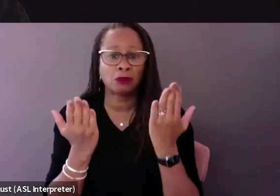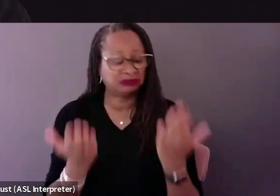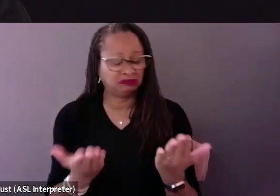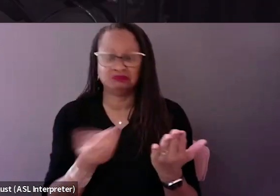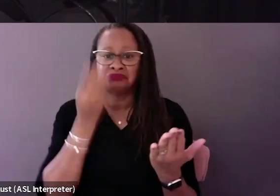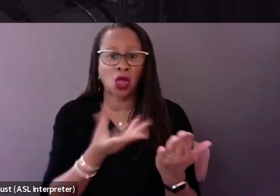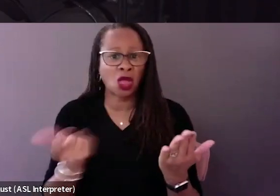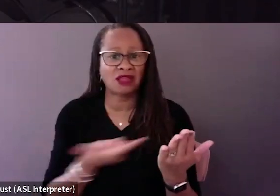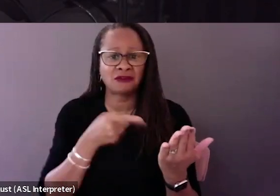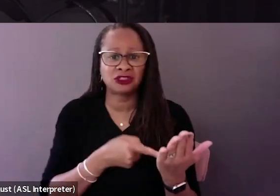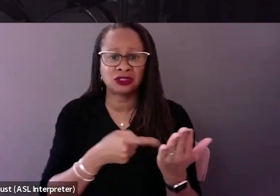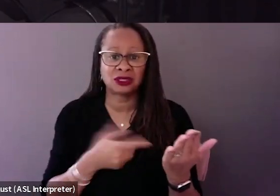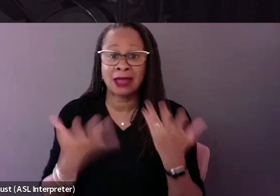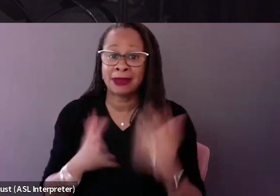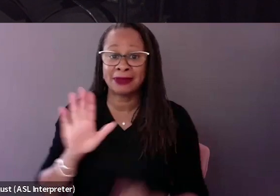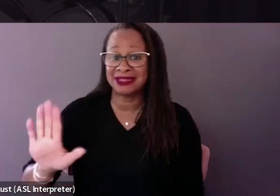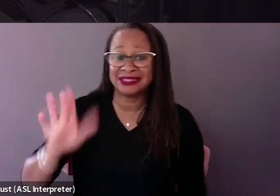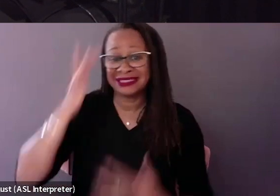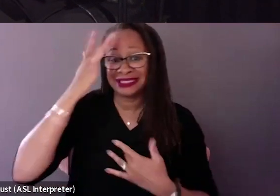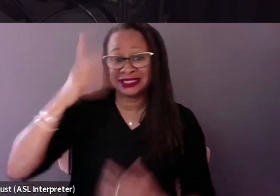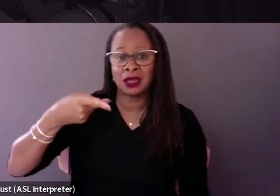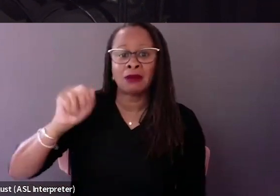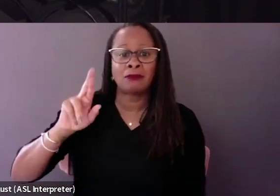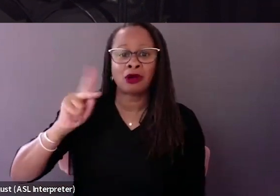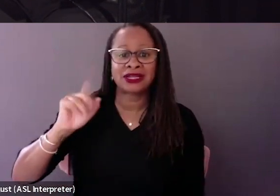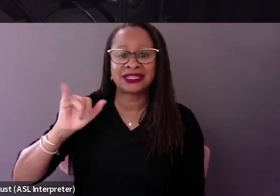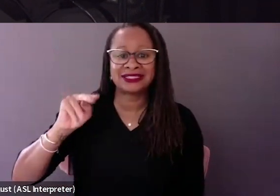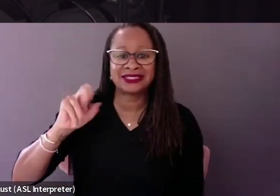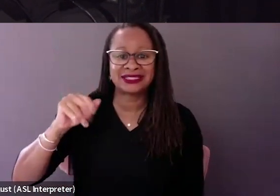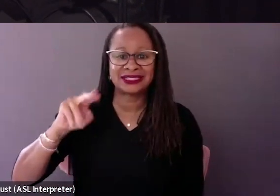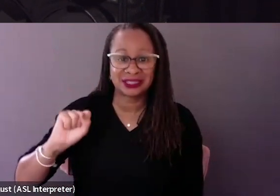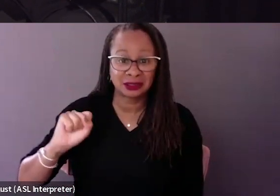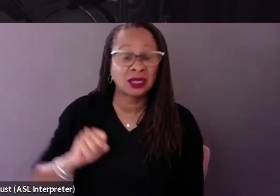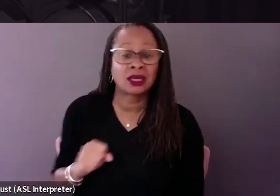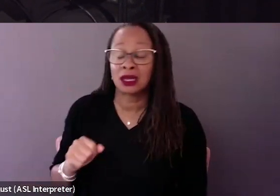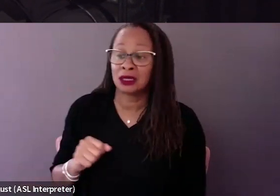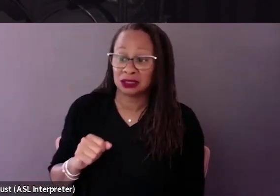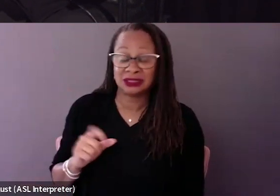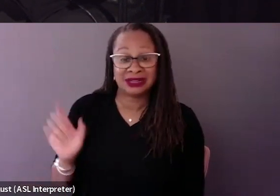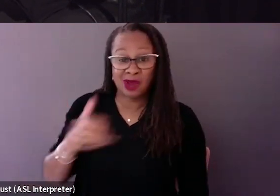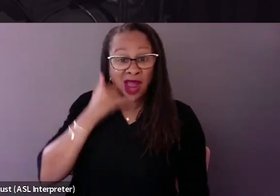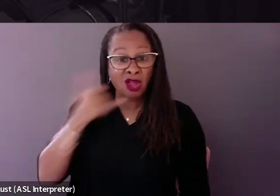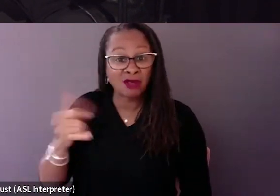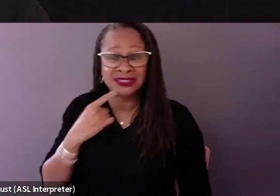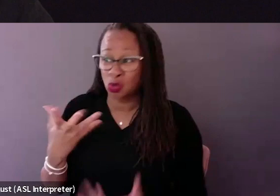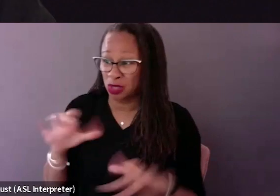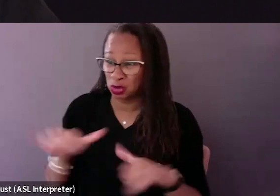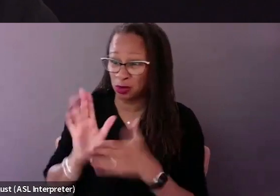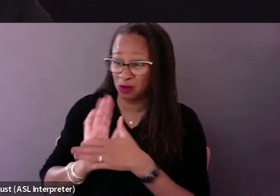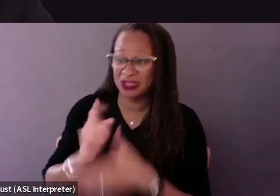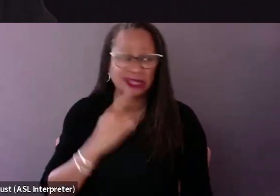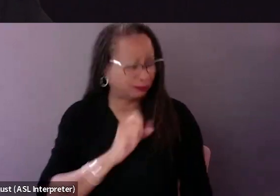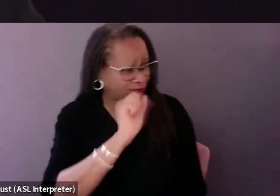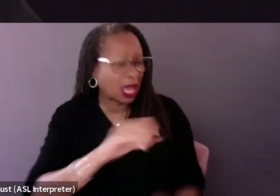it. Yeah, maybe it's his Parkinson's, but he was just like, when I called him and I said, do you want to do this movie? He said, yeah, absolutely. I can't, and he was